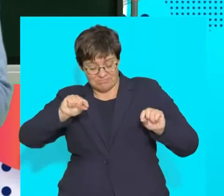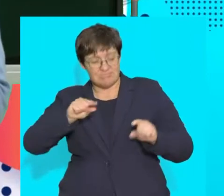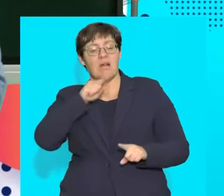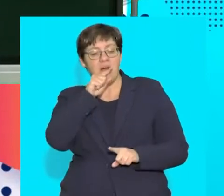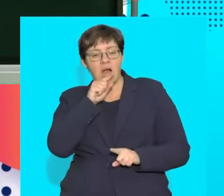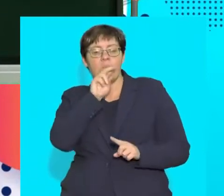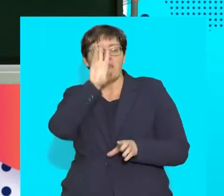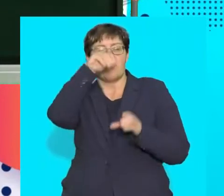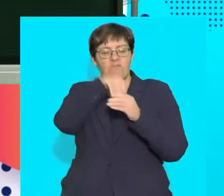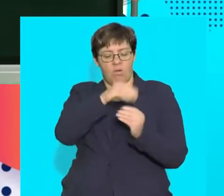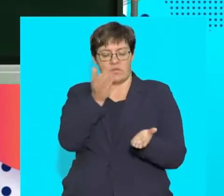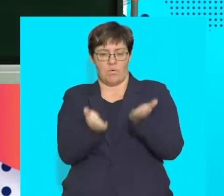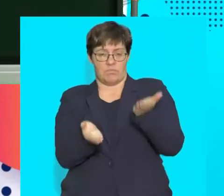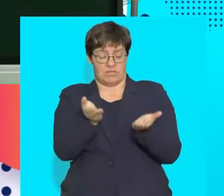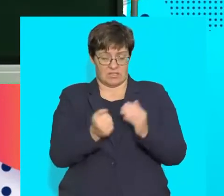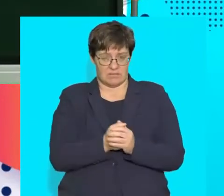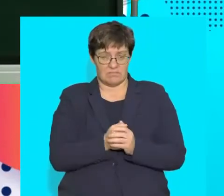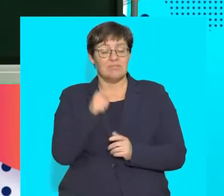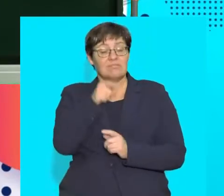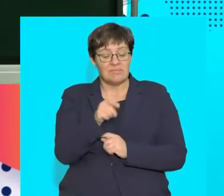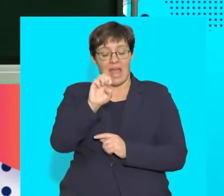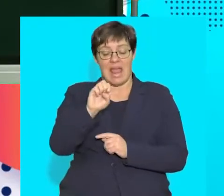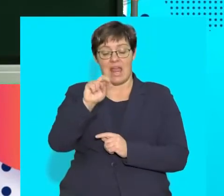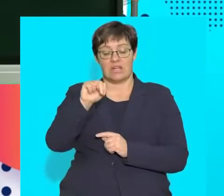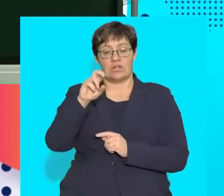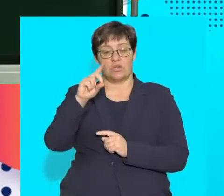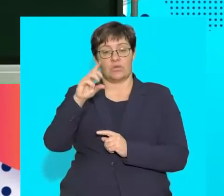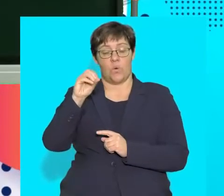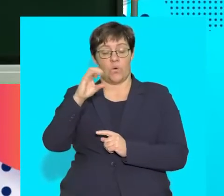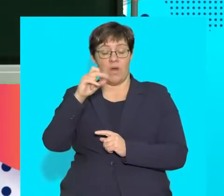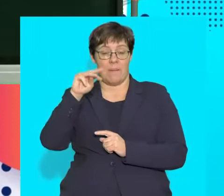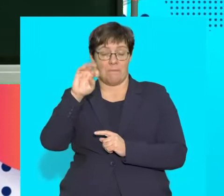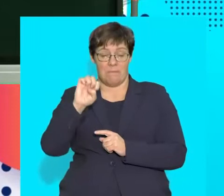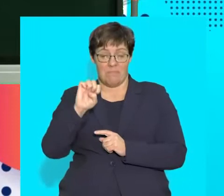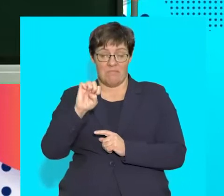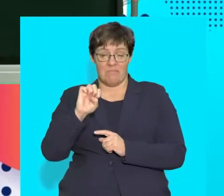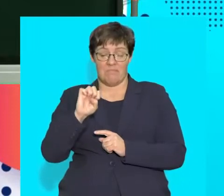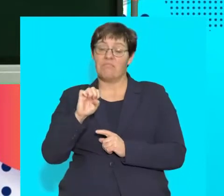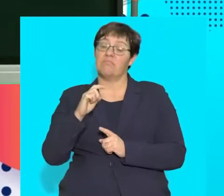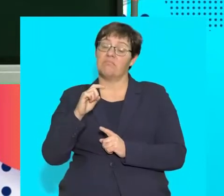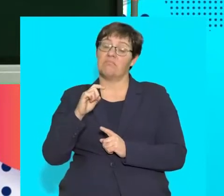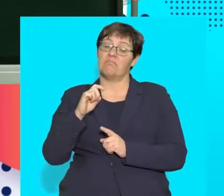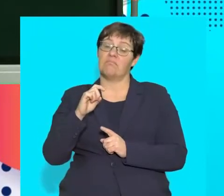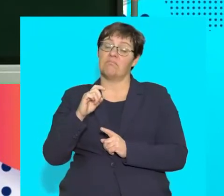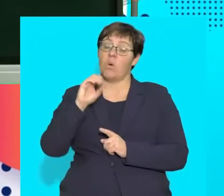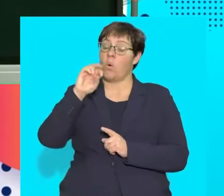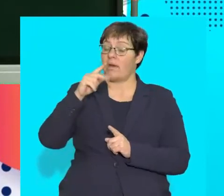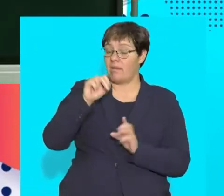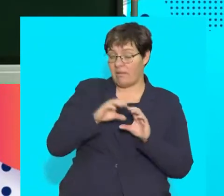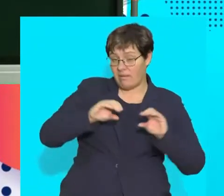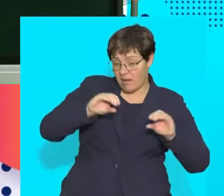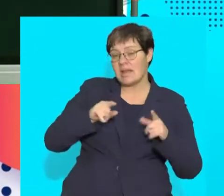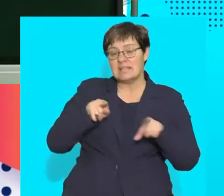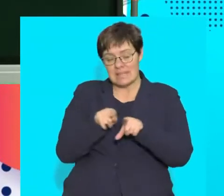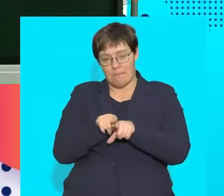on, the pancreas is an important endocrine organ as well as an organ that produces enzymes. We're going to focus